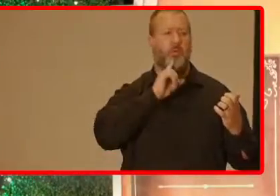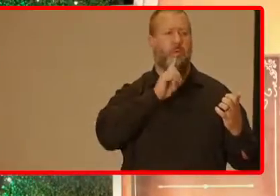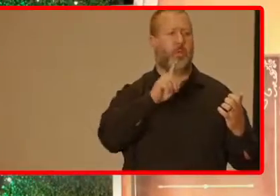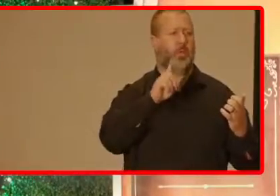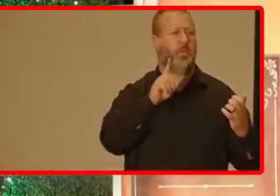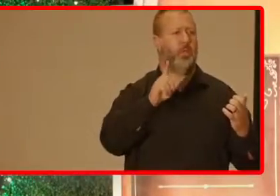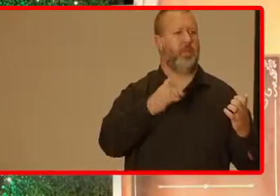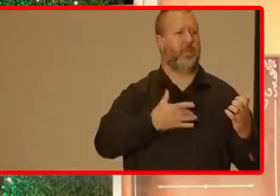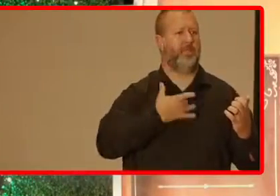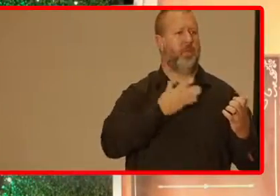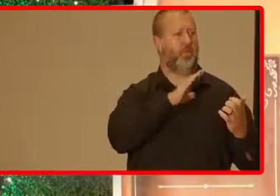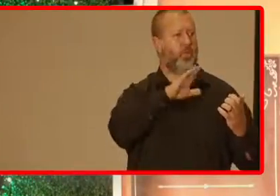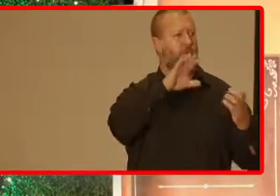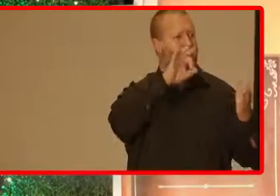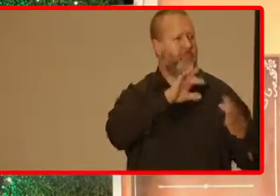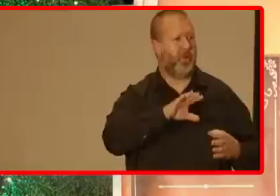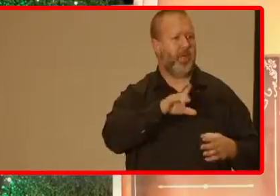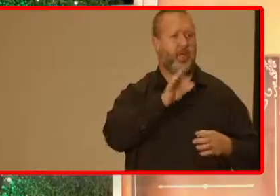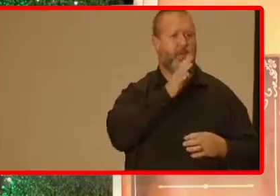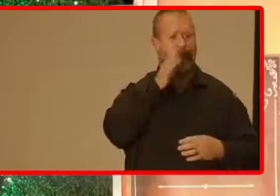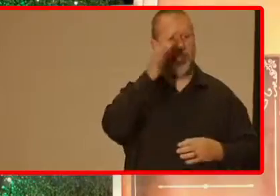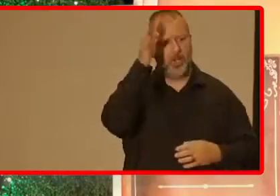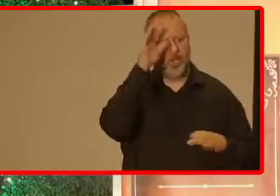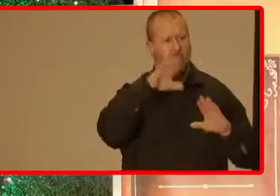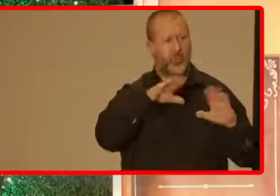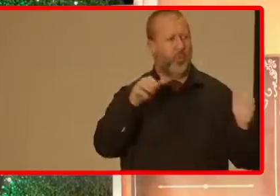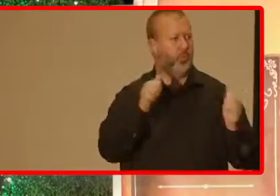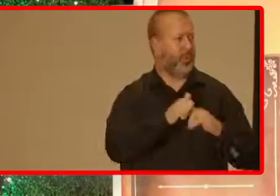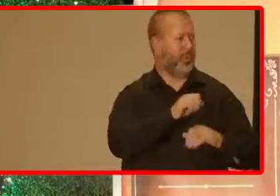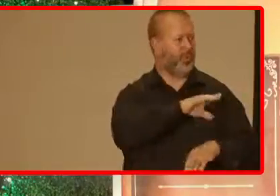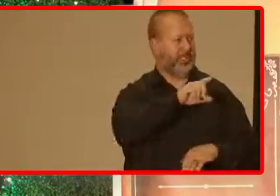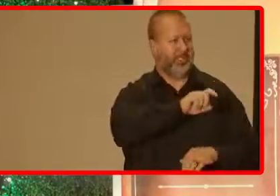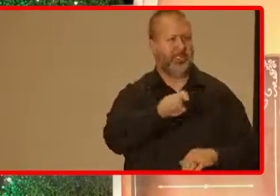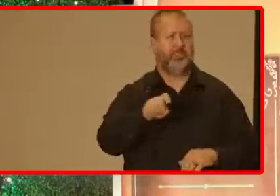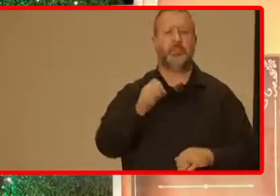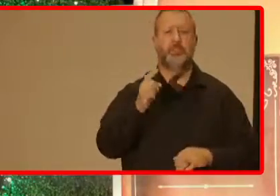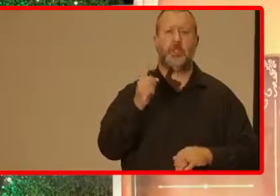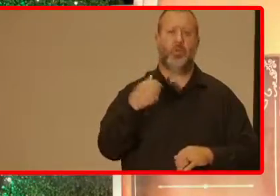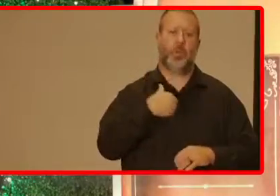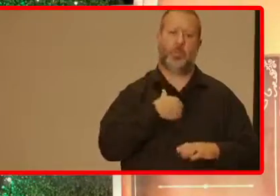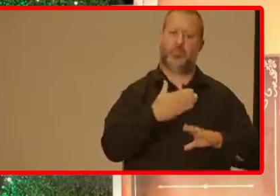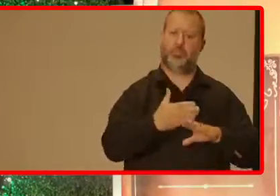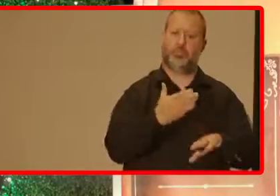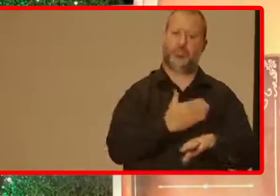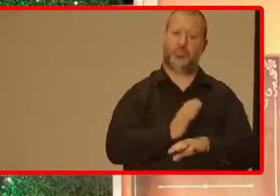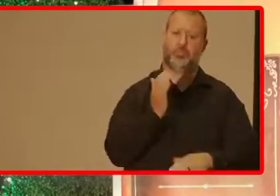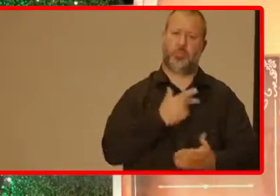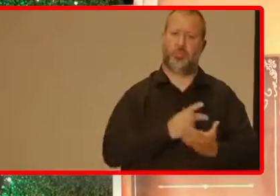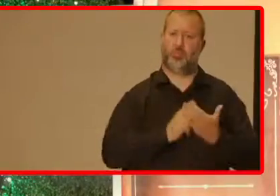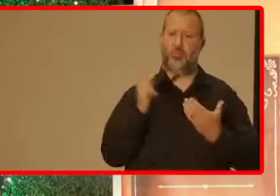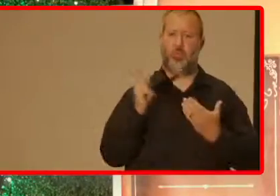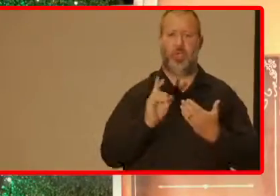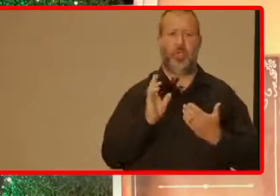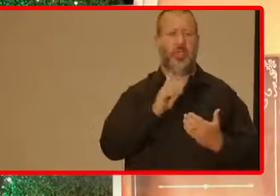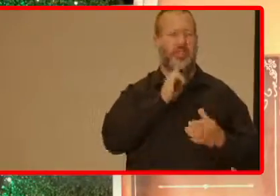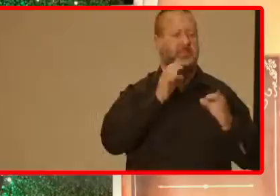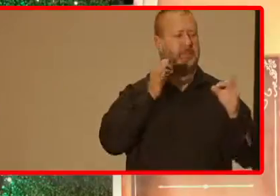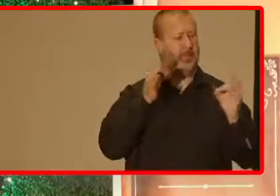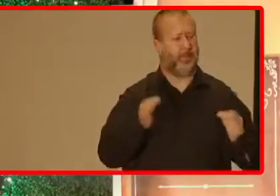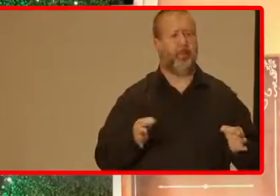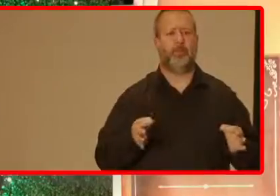the feedback from parents with children with special health care needs so that we can improve our programs. That is